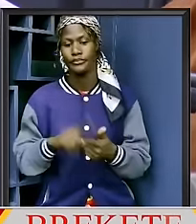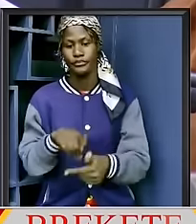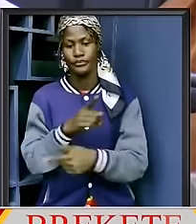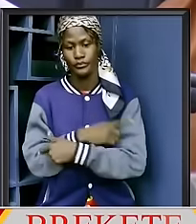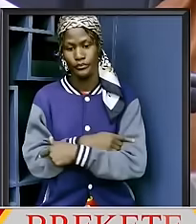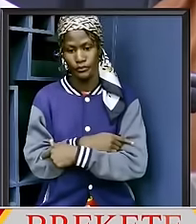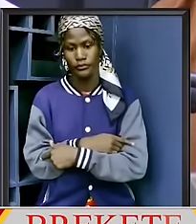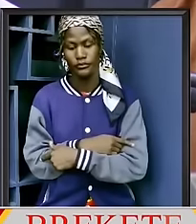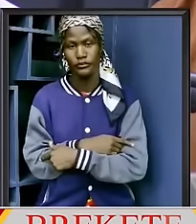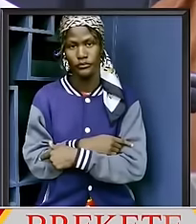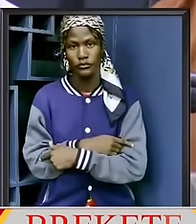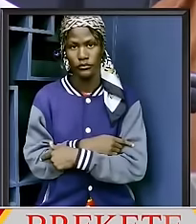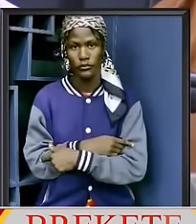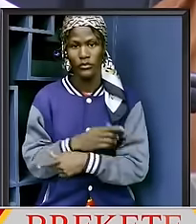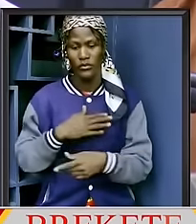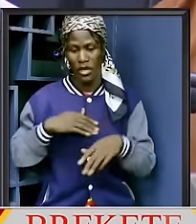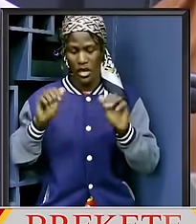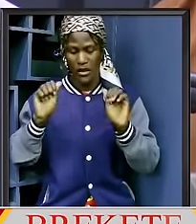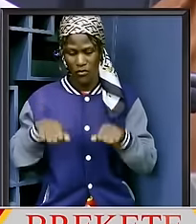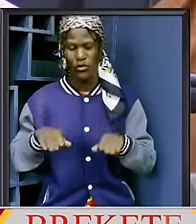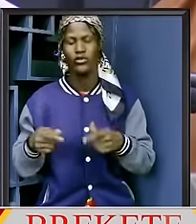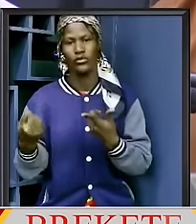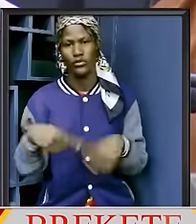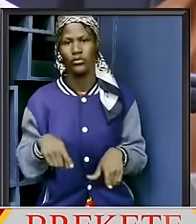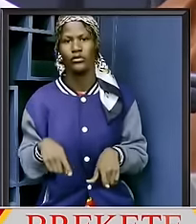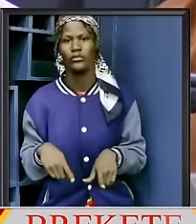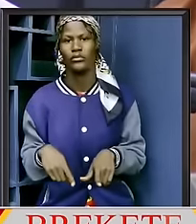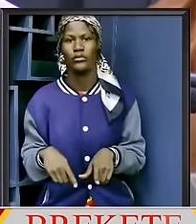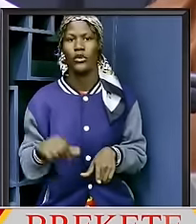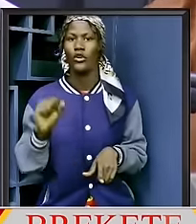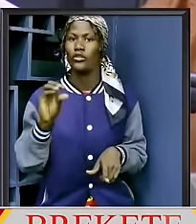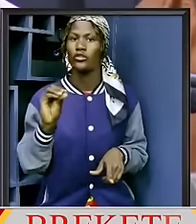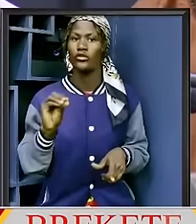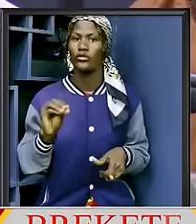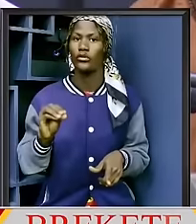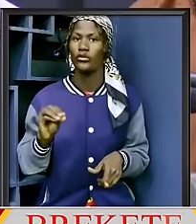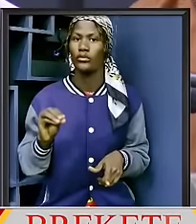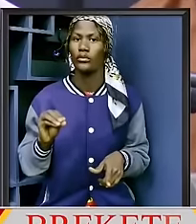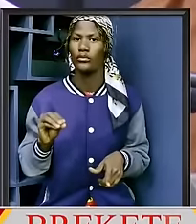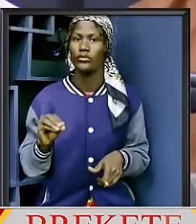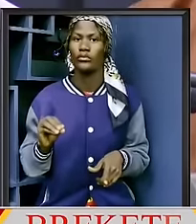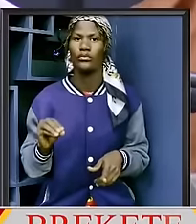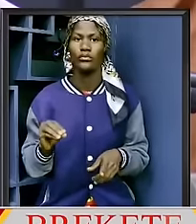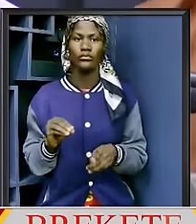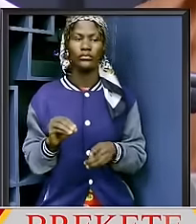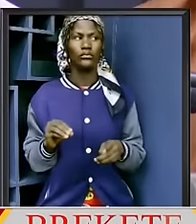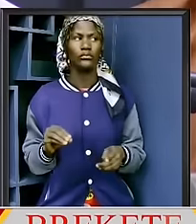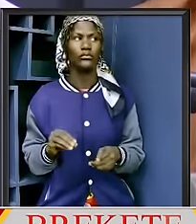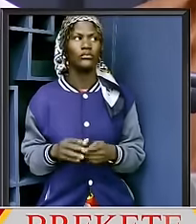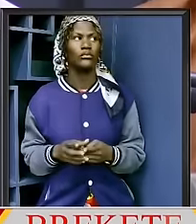again, when he said that, I said, I must come. Let me come and explain myself. Okay. So tell us the story now. So, but we go...